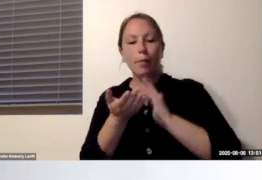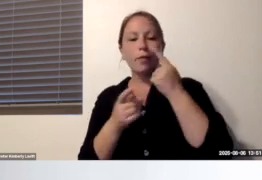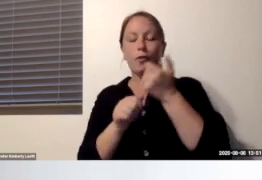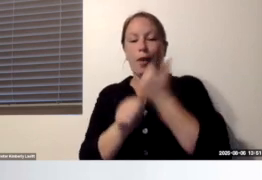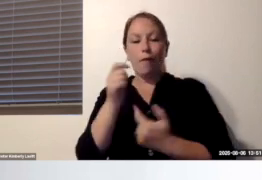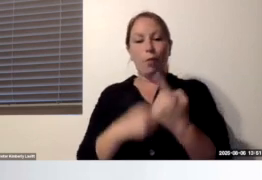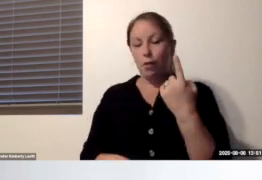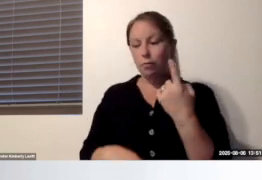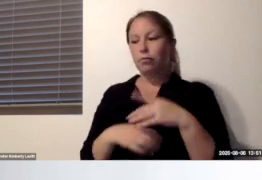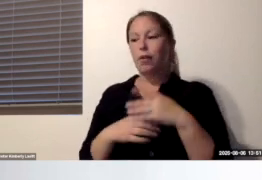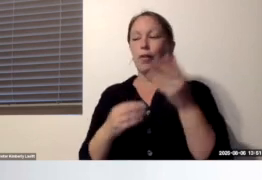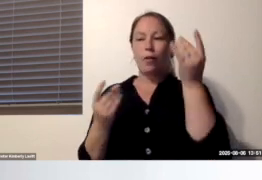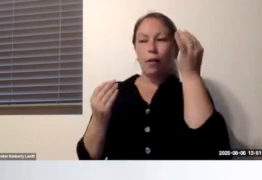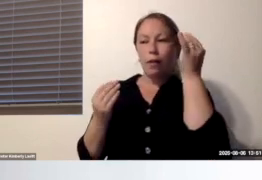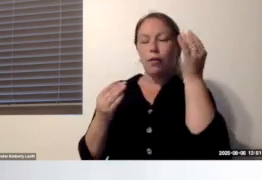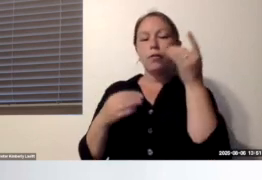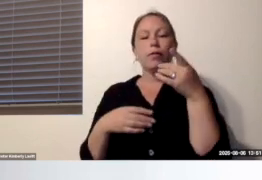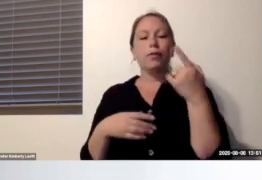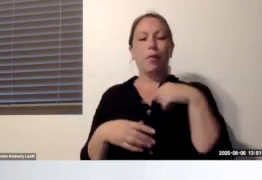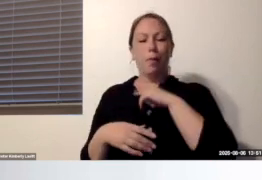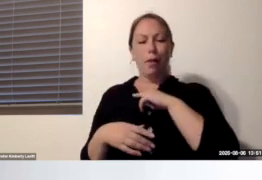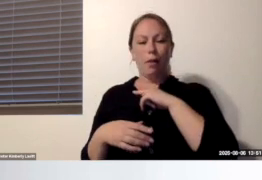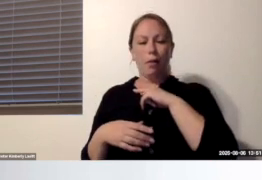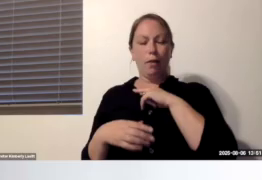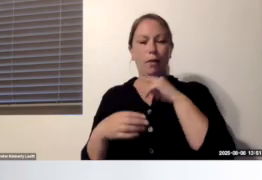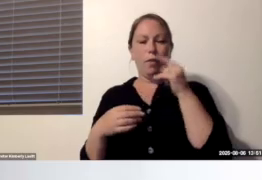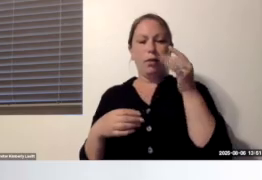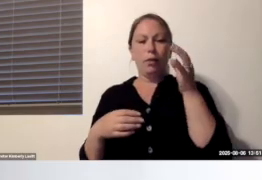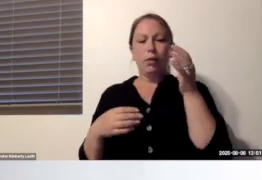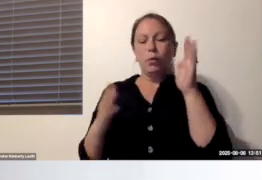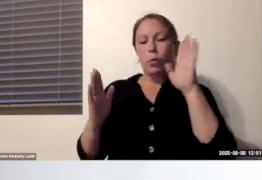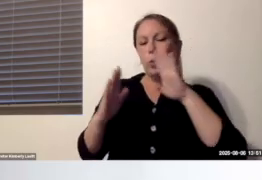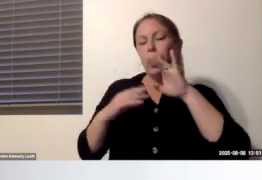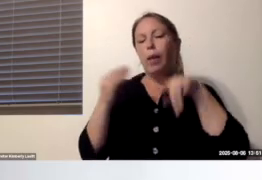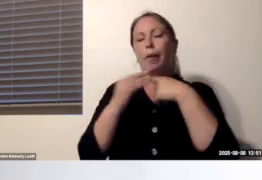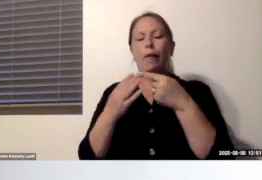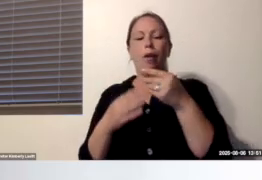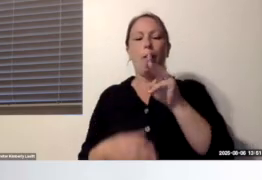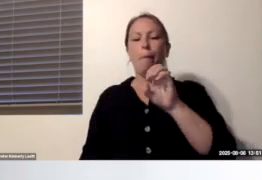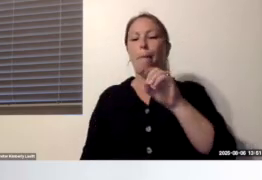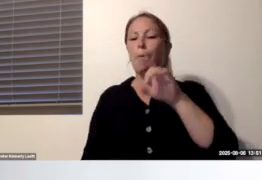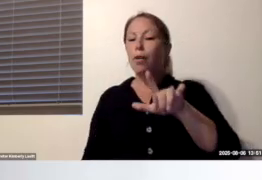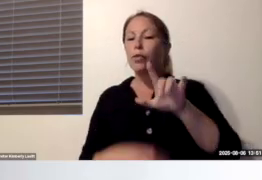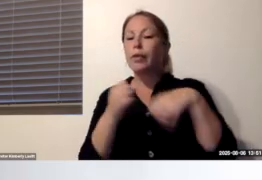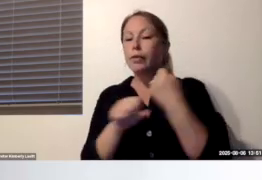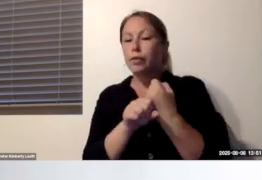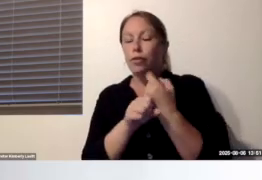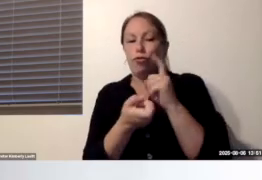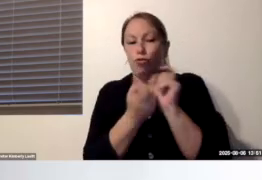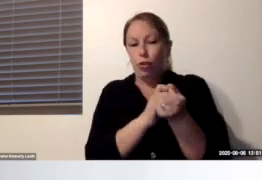of thoughts. I think we'd be a little concerned in terms of the model year changes based on the program demand